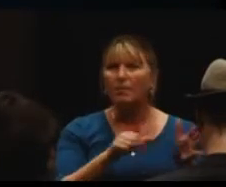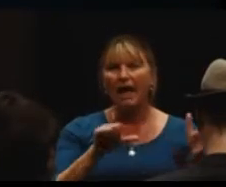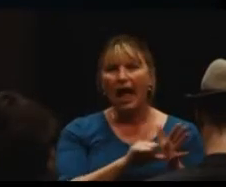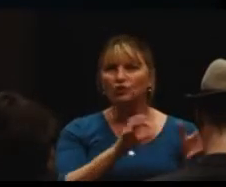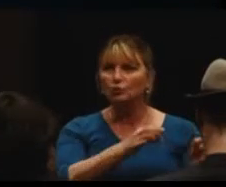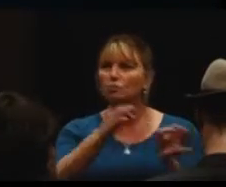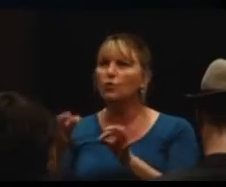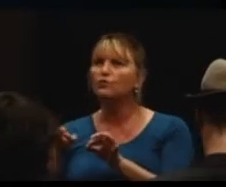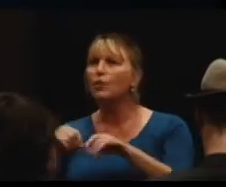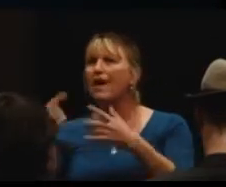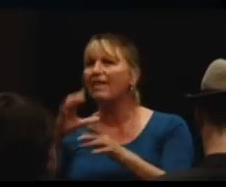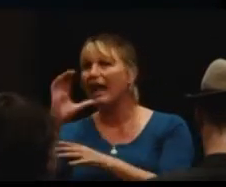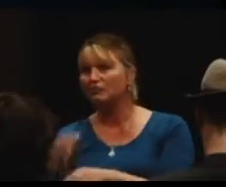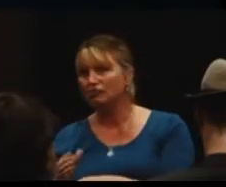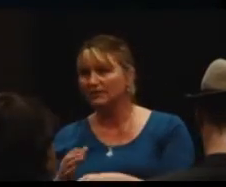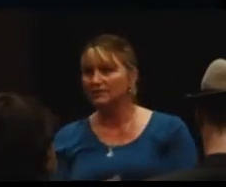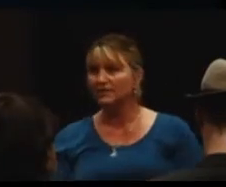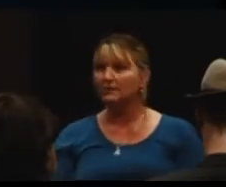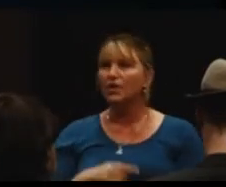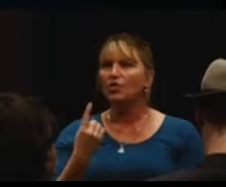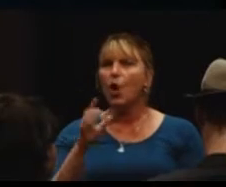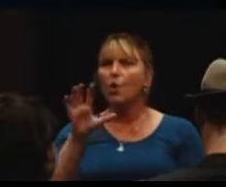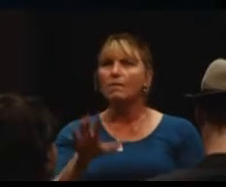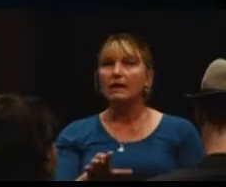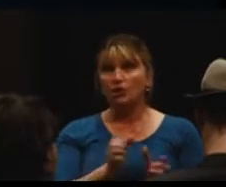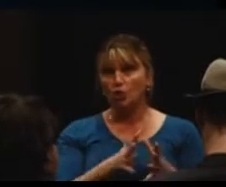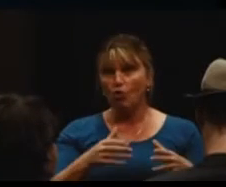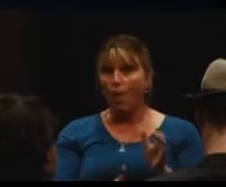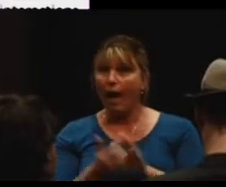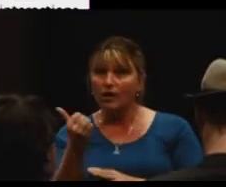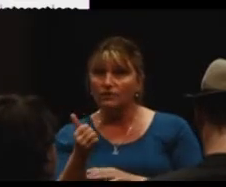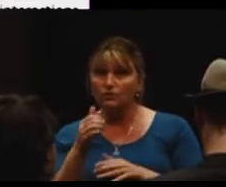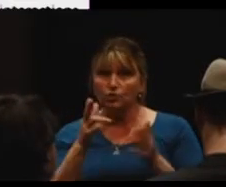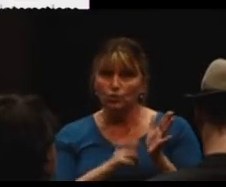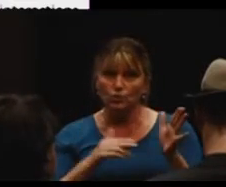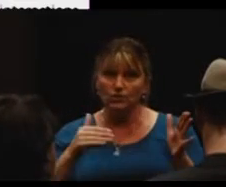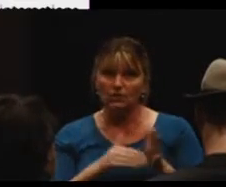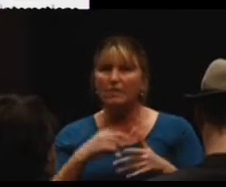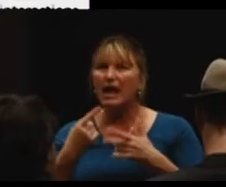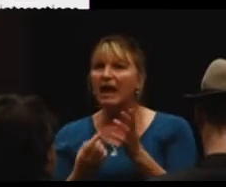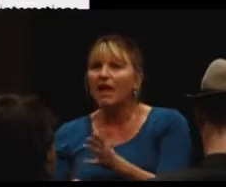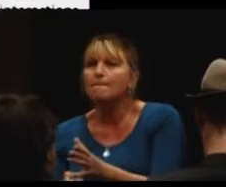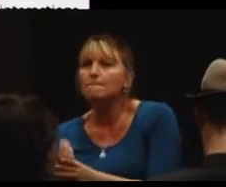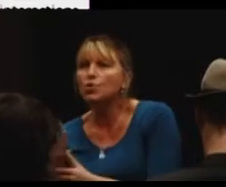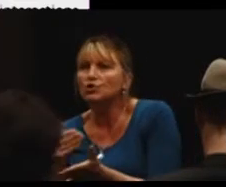developed market. The only place that where Trade Me can grow outside of New Zealand will be in some other emerging